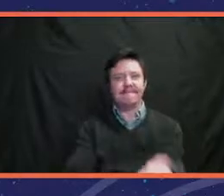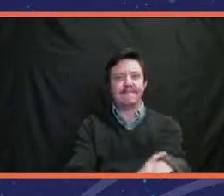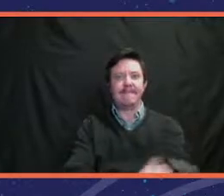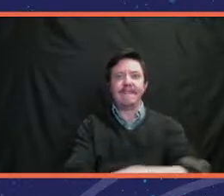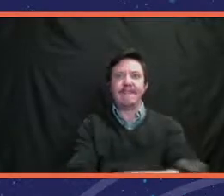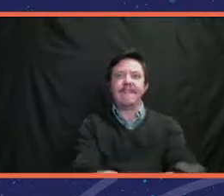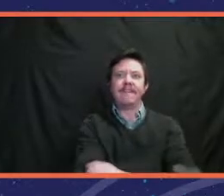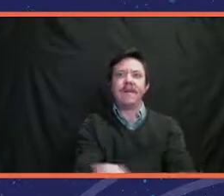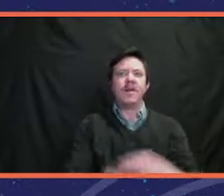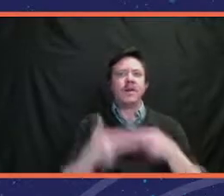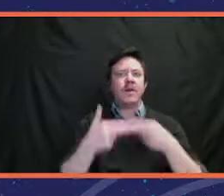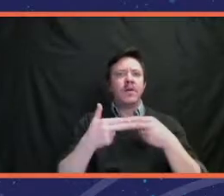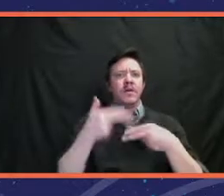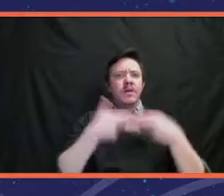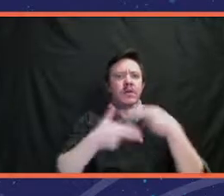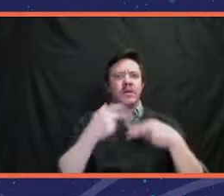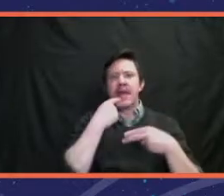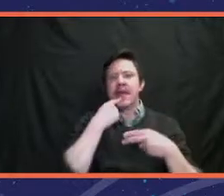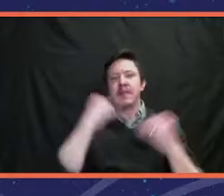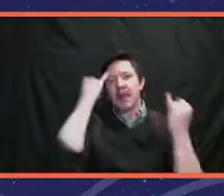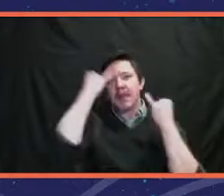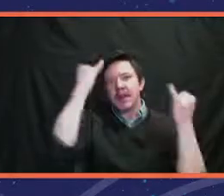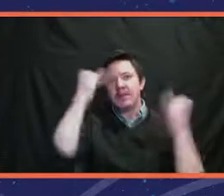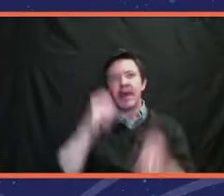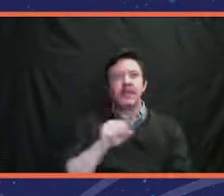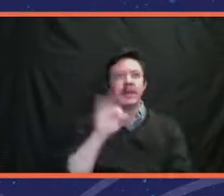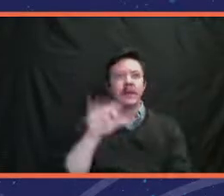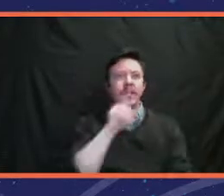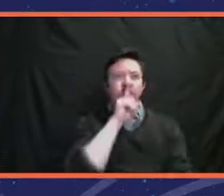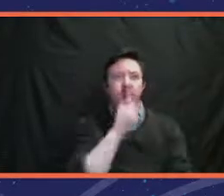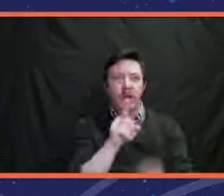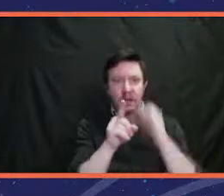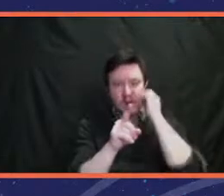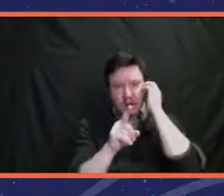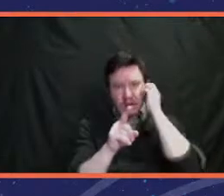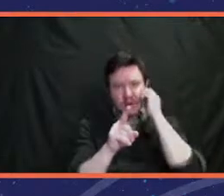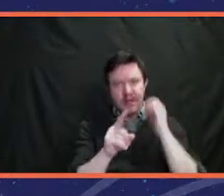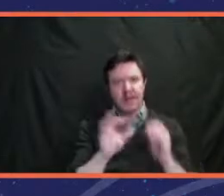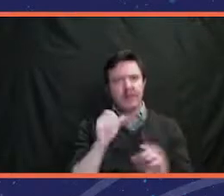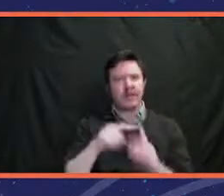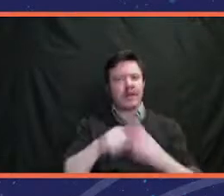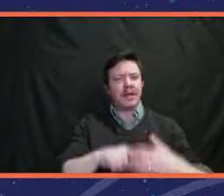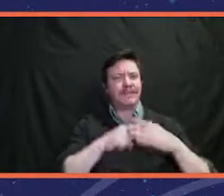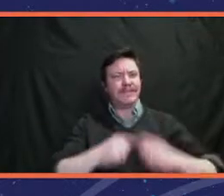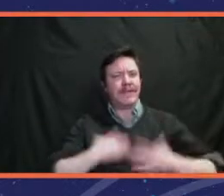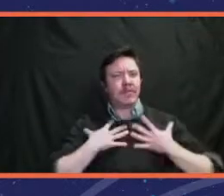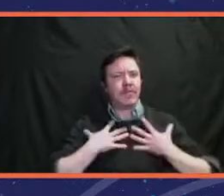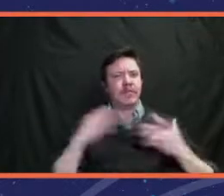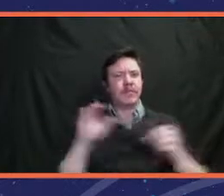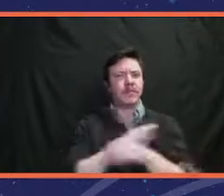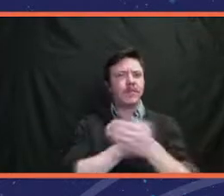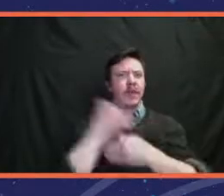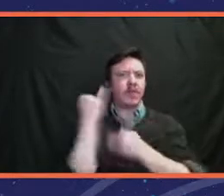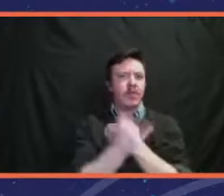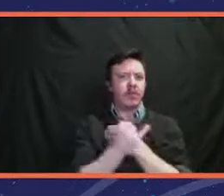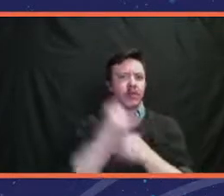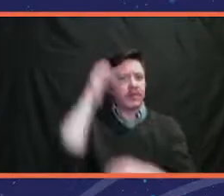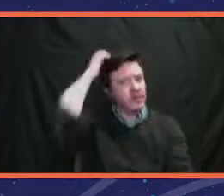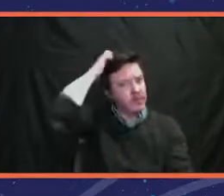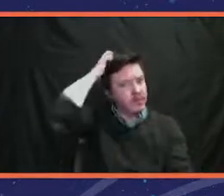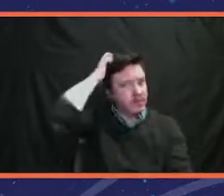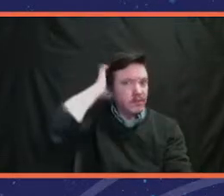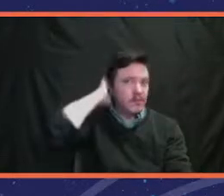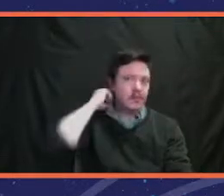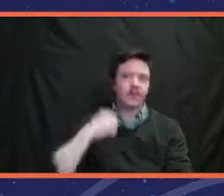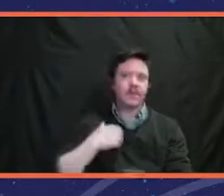said imagination is real. And that's kind of the impetus for this entire project. And if we want to make like human